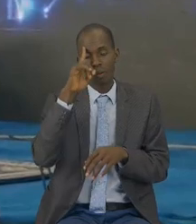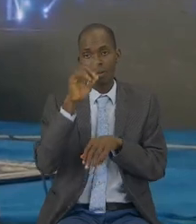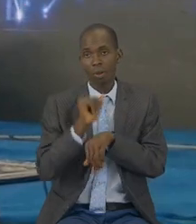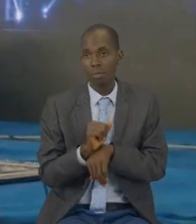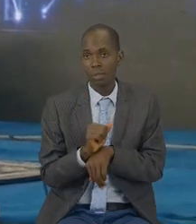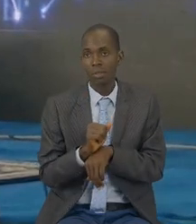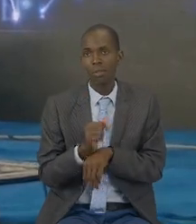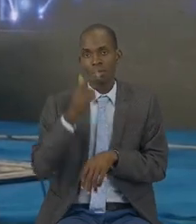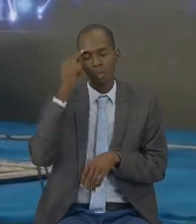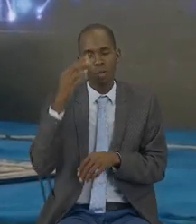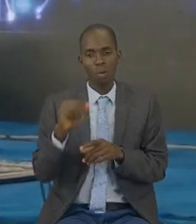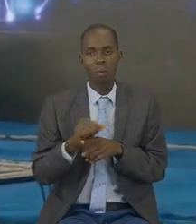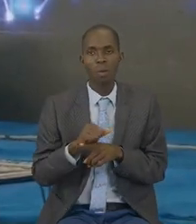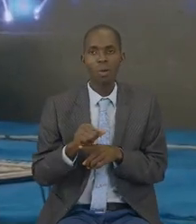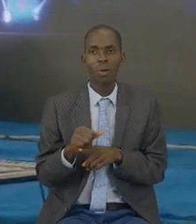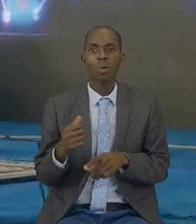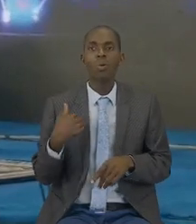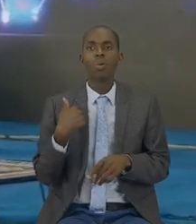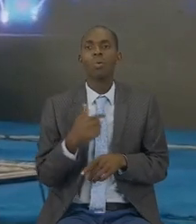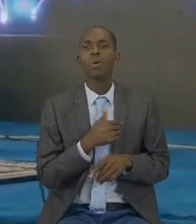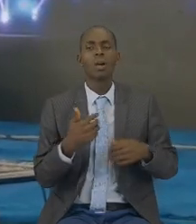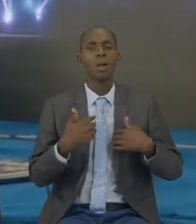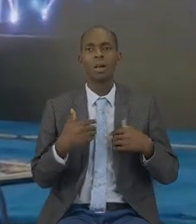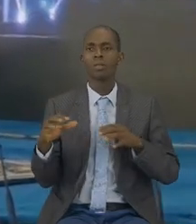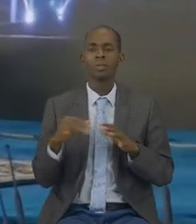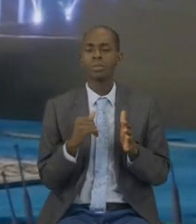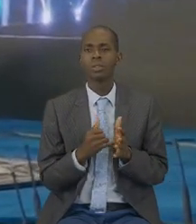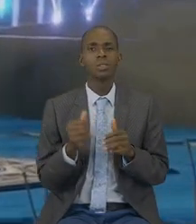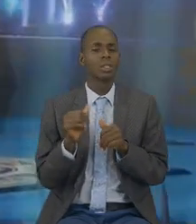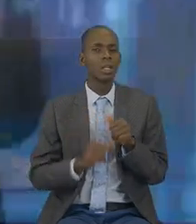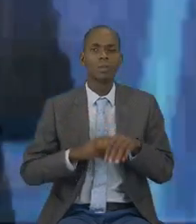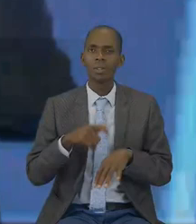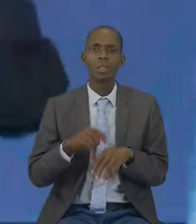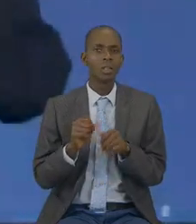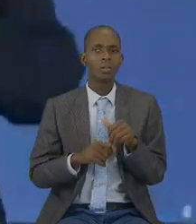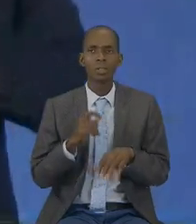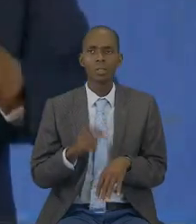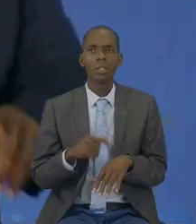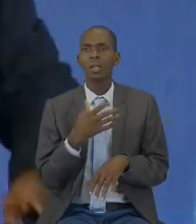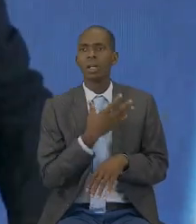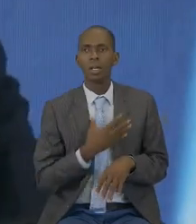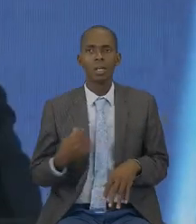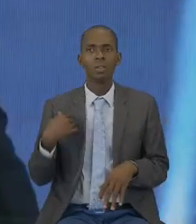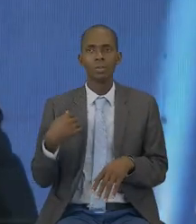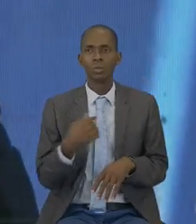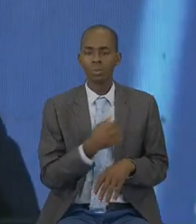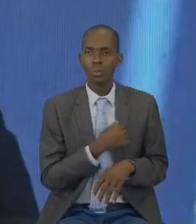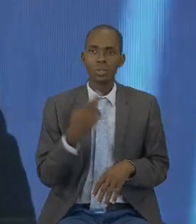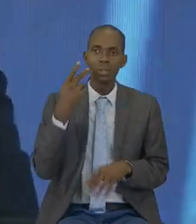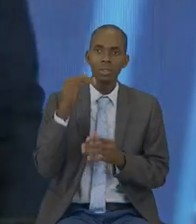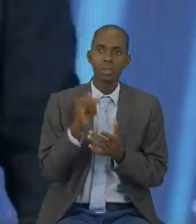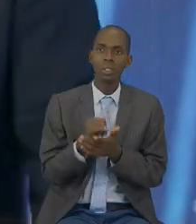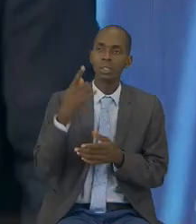of practice, we've done it so much every time, and we come to minister, and the fan is